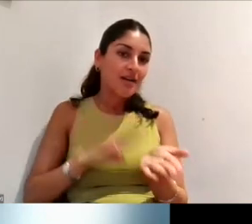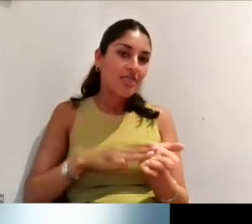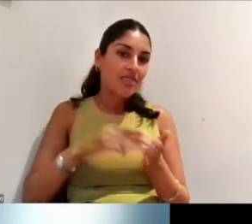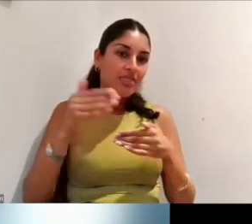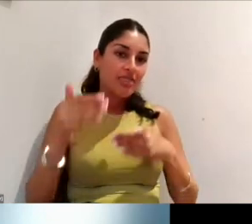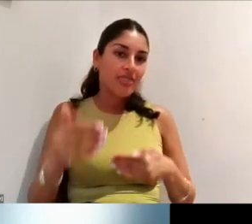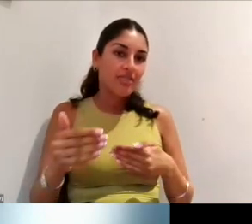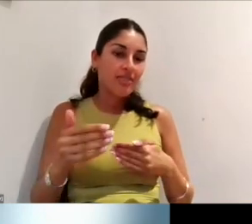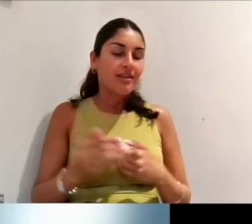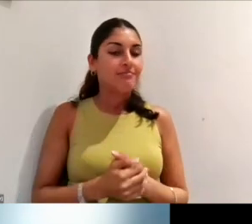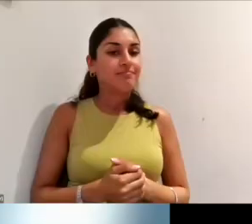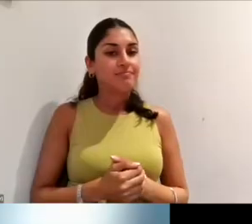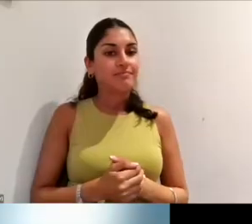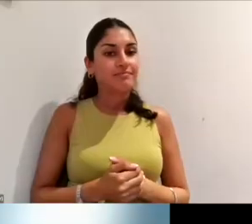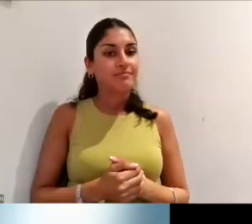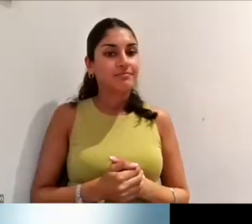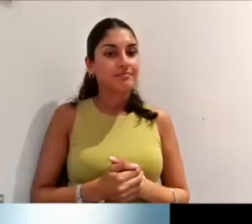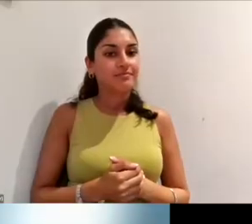you so much